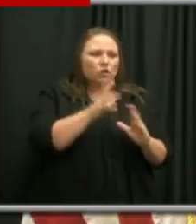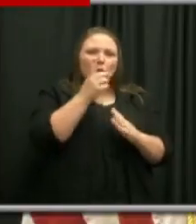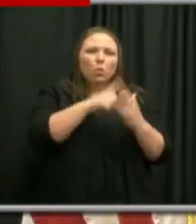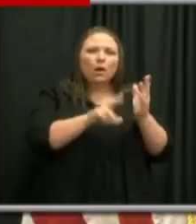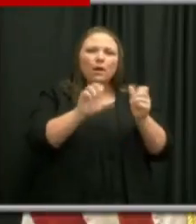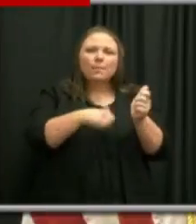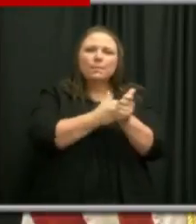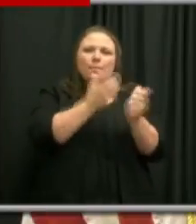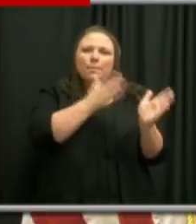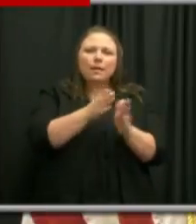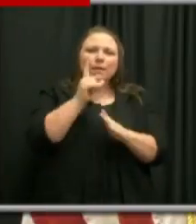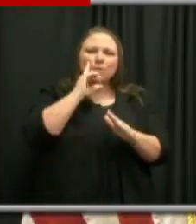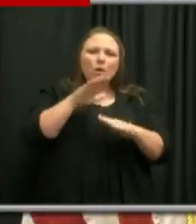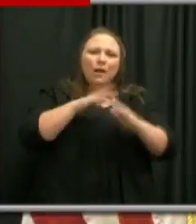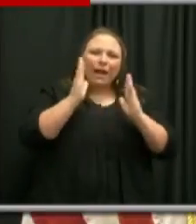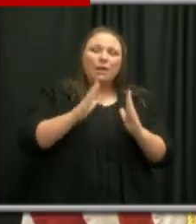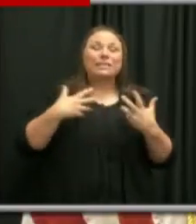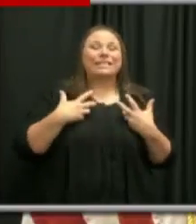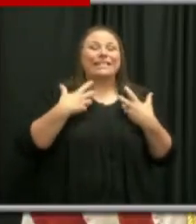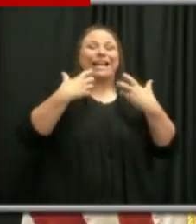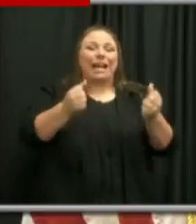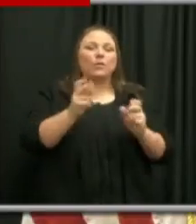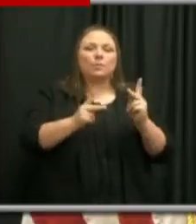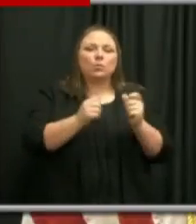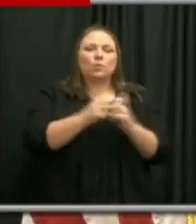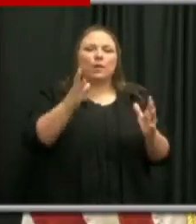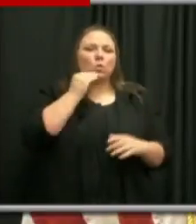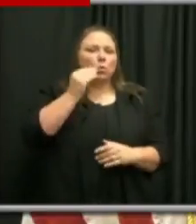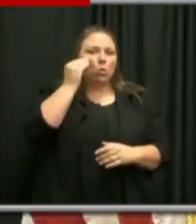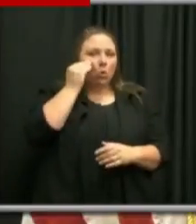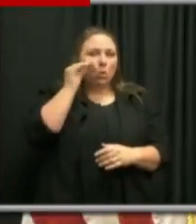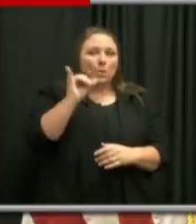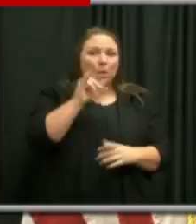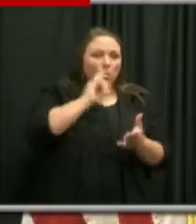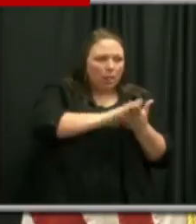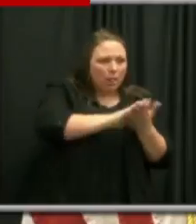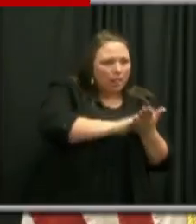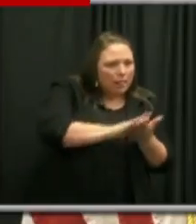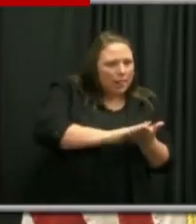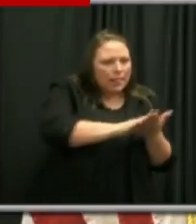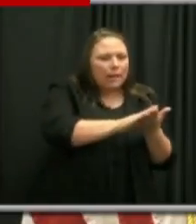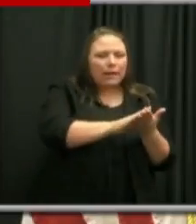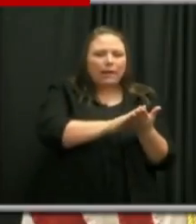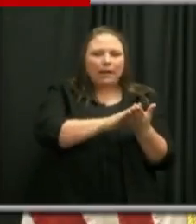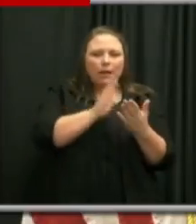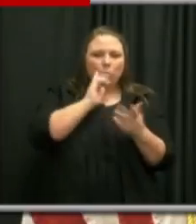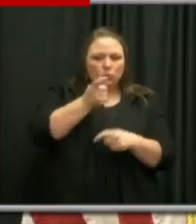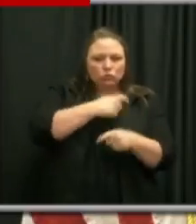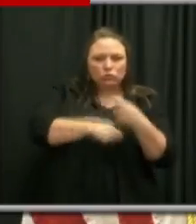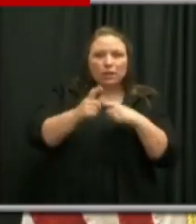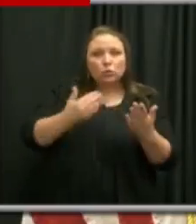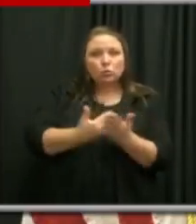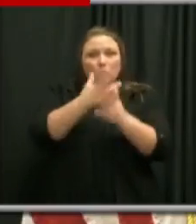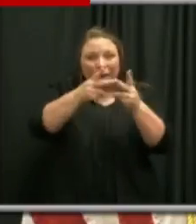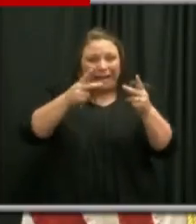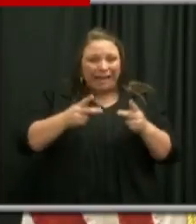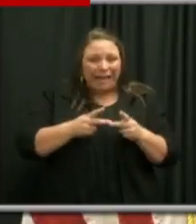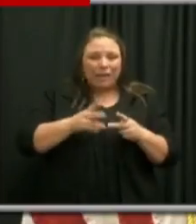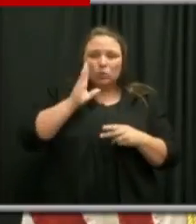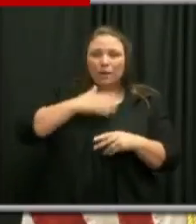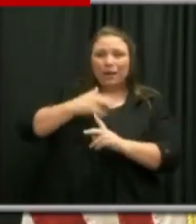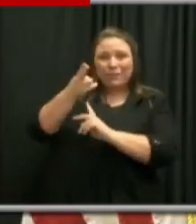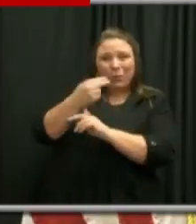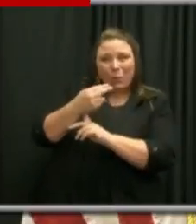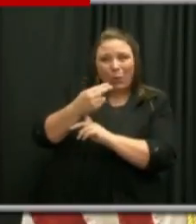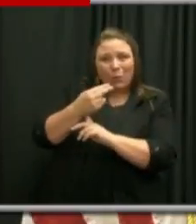do we have for housing healthy homeless people? Like, are we going to clean? Or will we change facilities? Will there be hotel